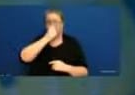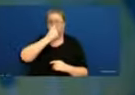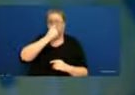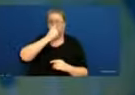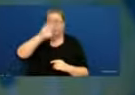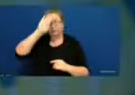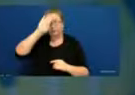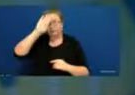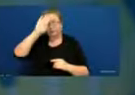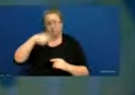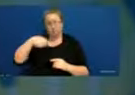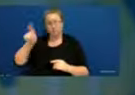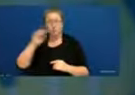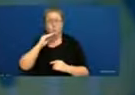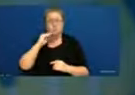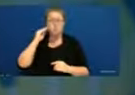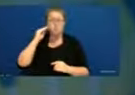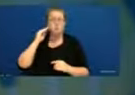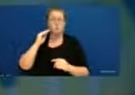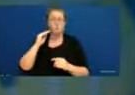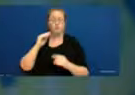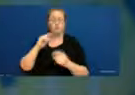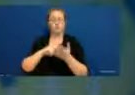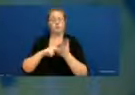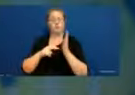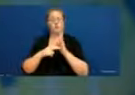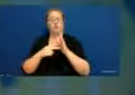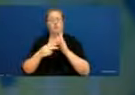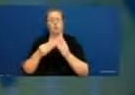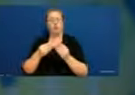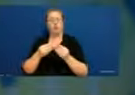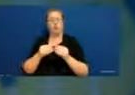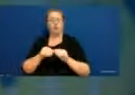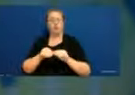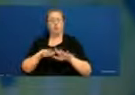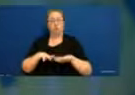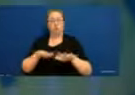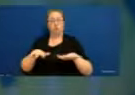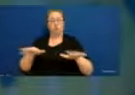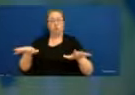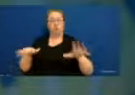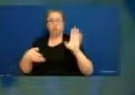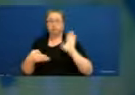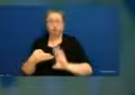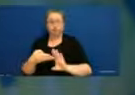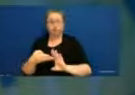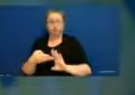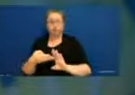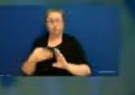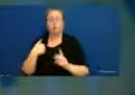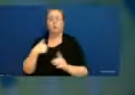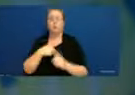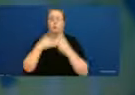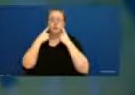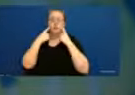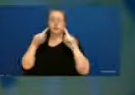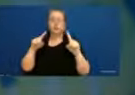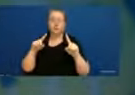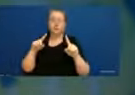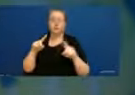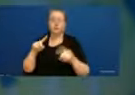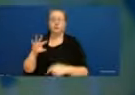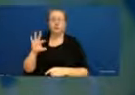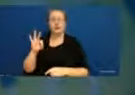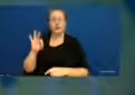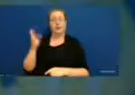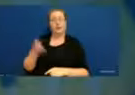ill, catching them early, making sure that we're reducing the probability of transmissions in schools, is working.